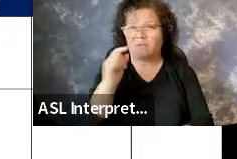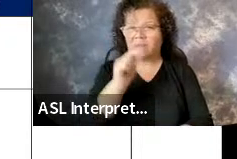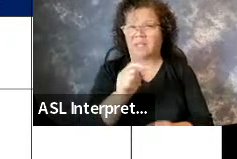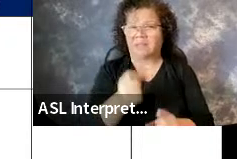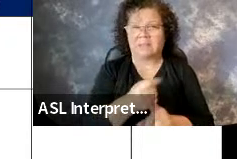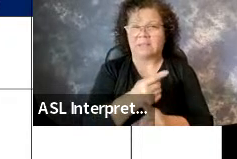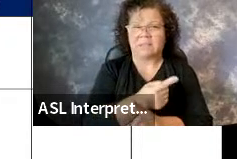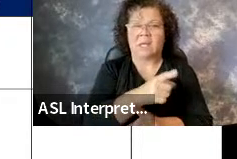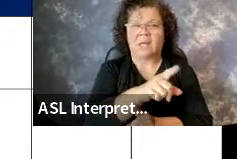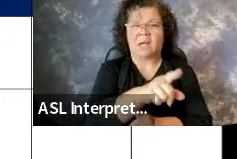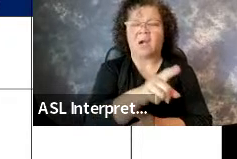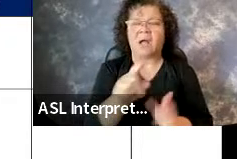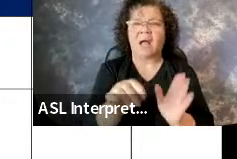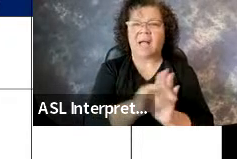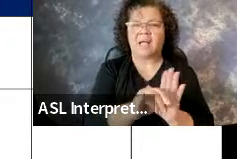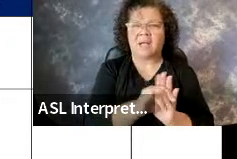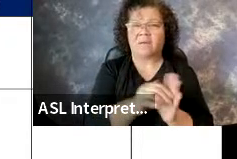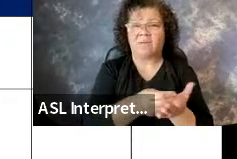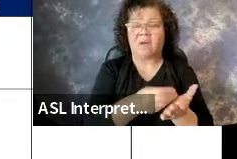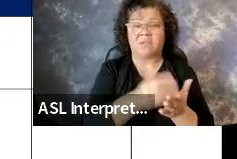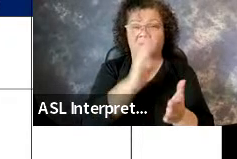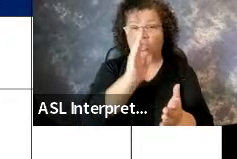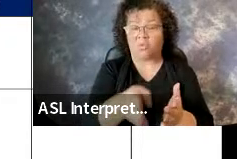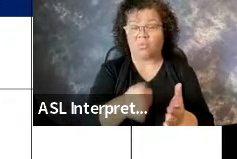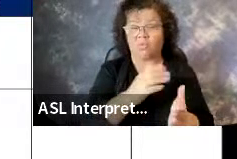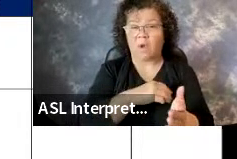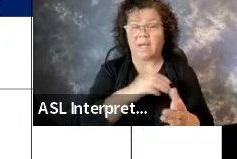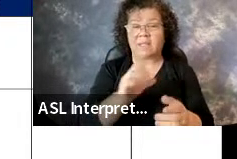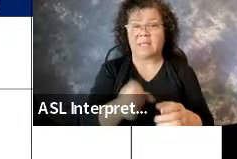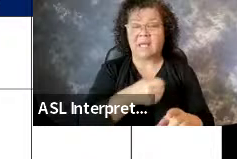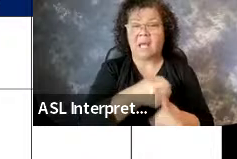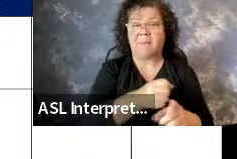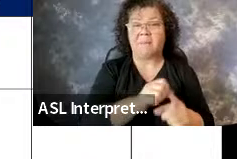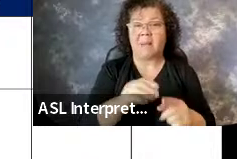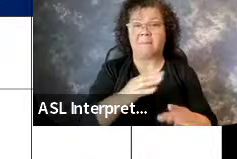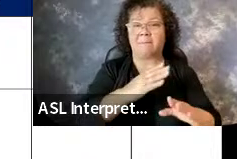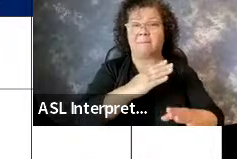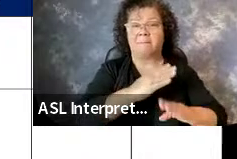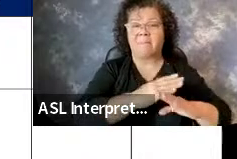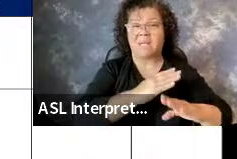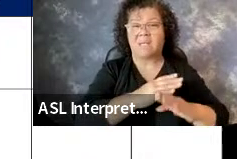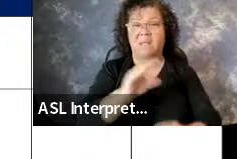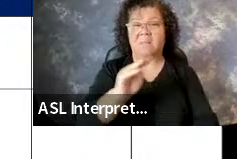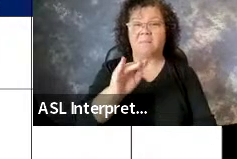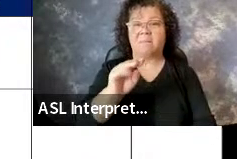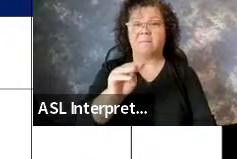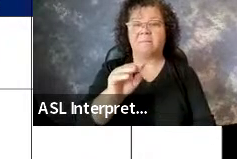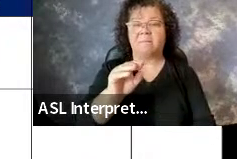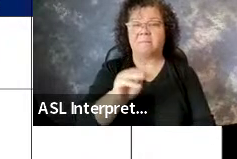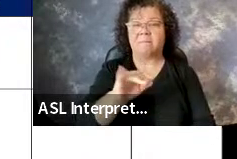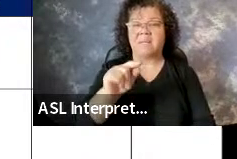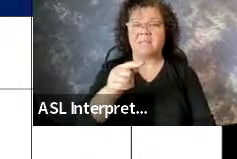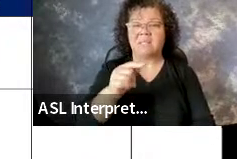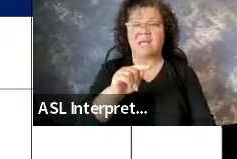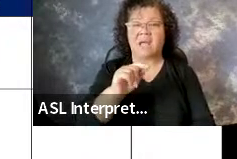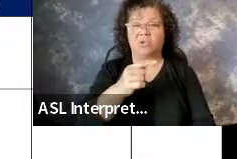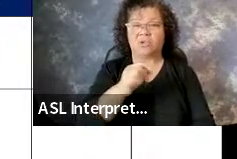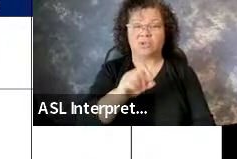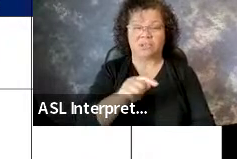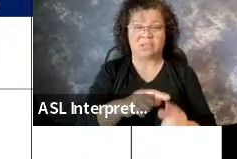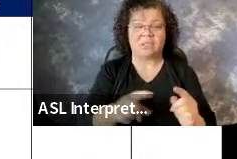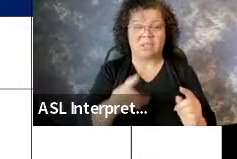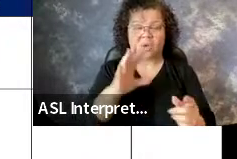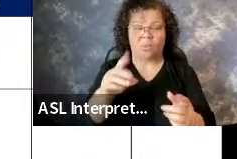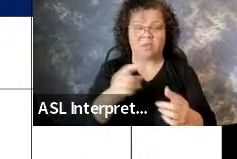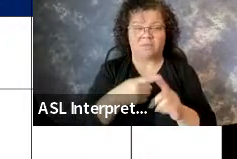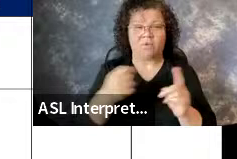this, the identify funds for direct impact mitigations resulting from construction, that was its own recommendation. However, based on the